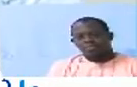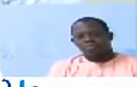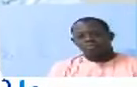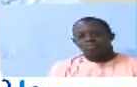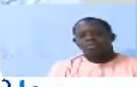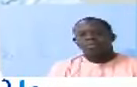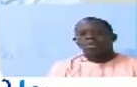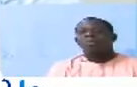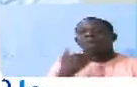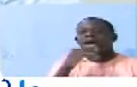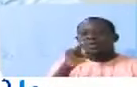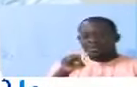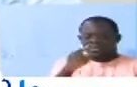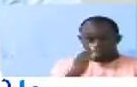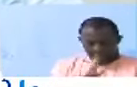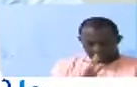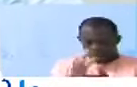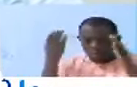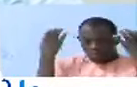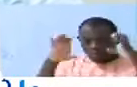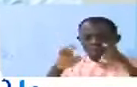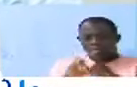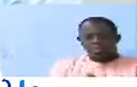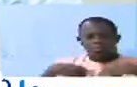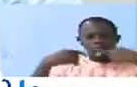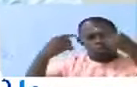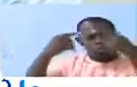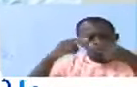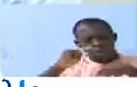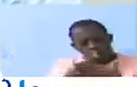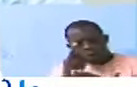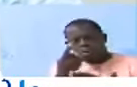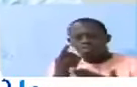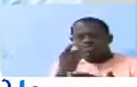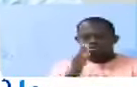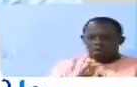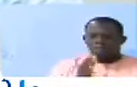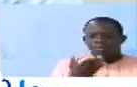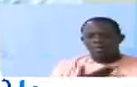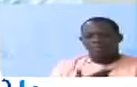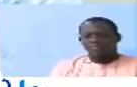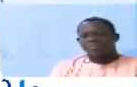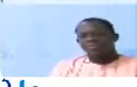Did it proceed? Ning case ning wala ngal lay ko ko ning fo anar na tenten ne bang